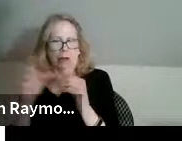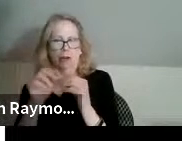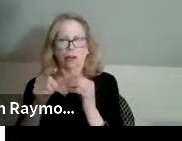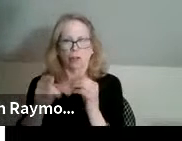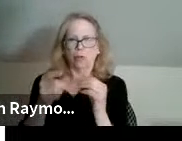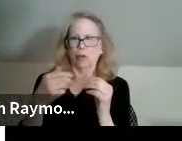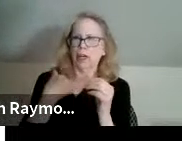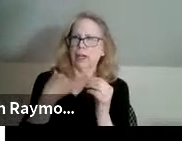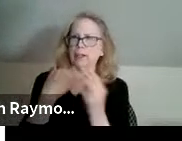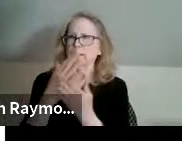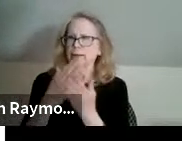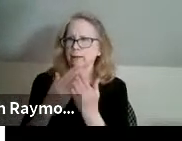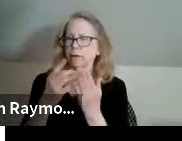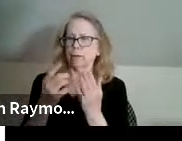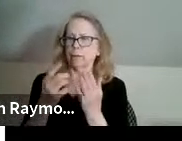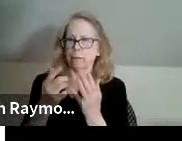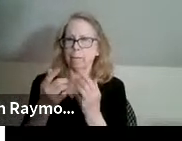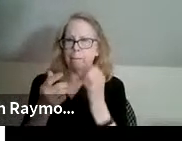had some